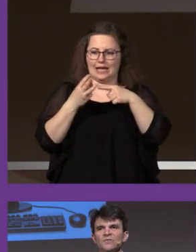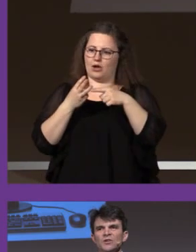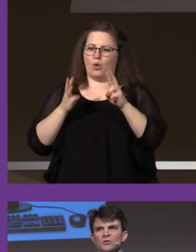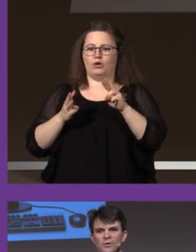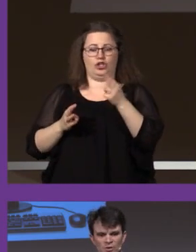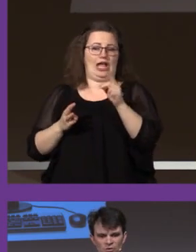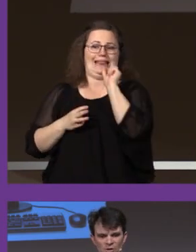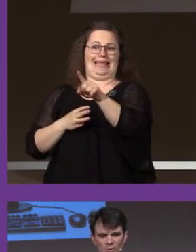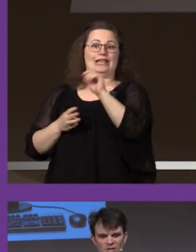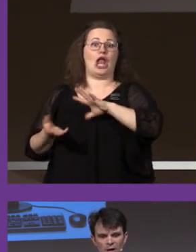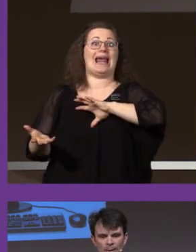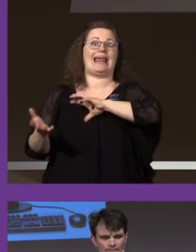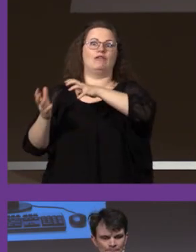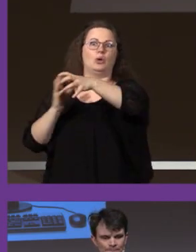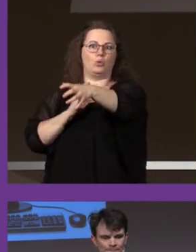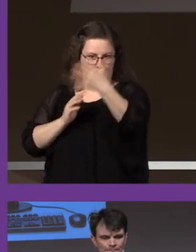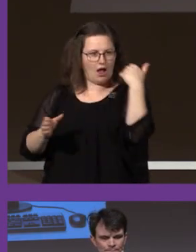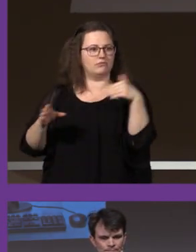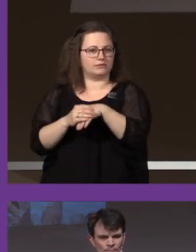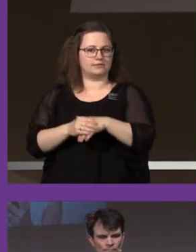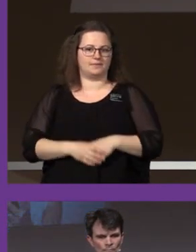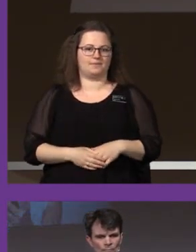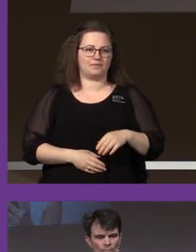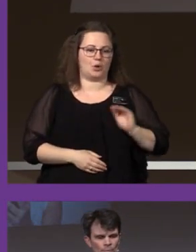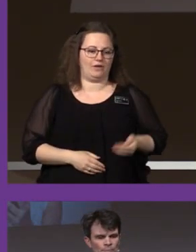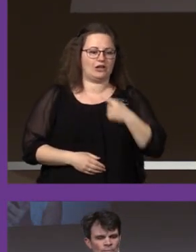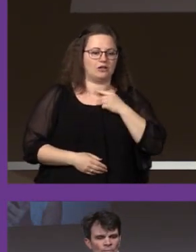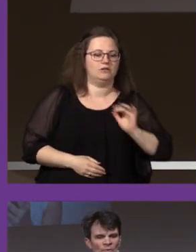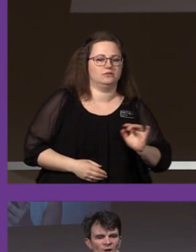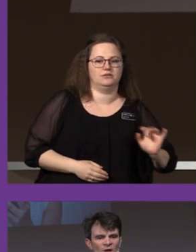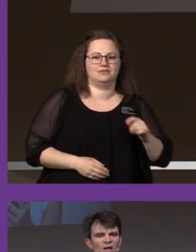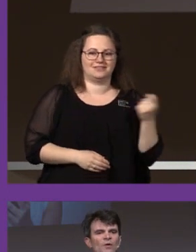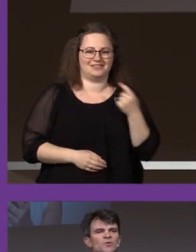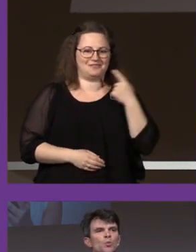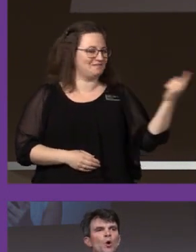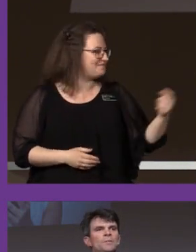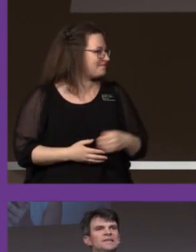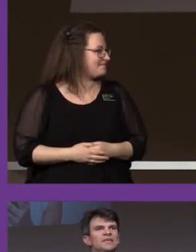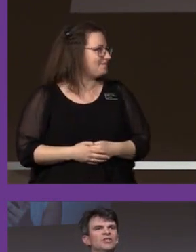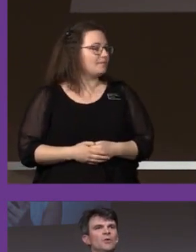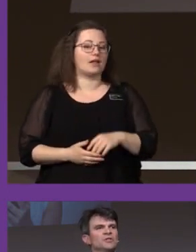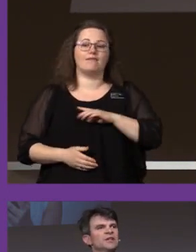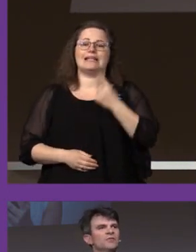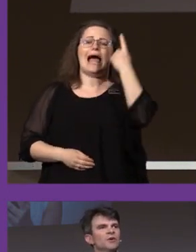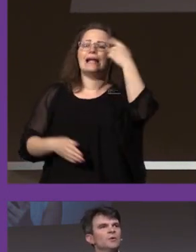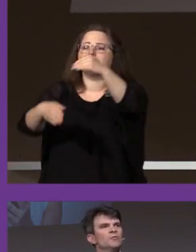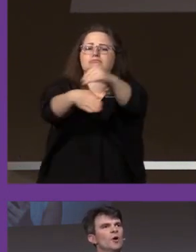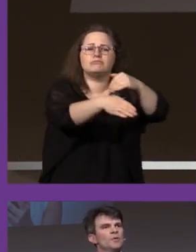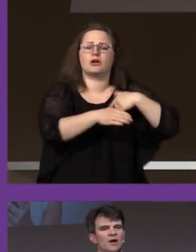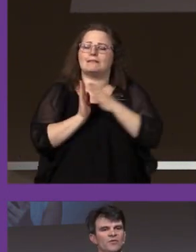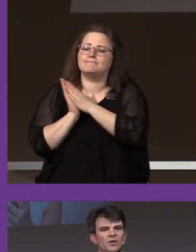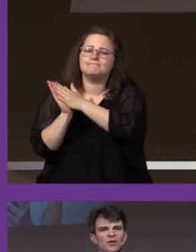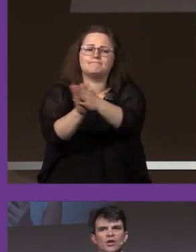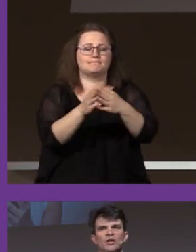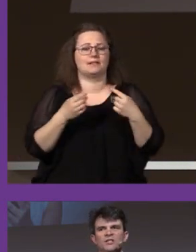new massive digital revolution that we're undergoing. Slide 4, the age of the small screen. Now, if there's one message I want to give you from